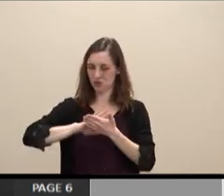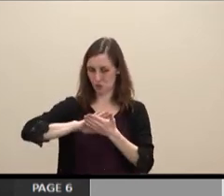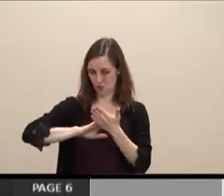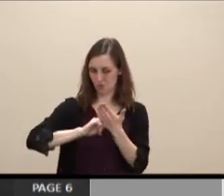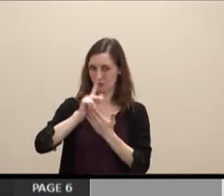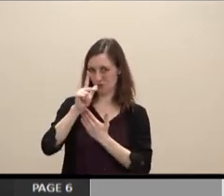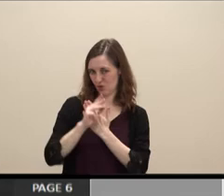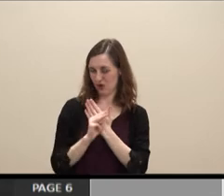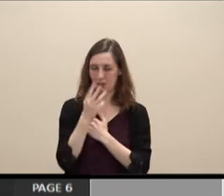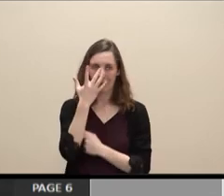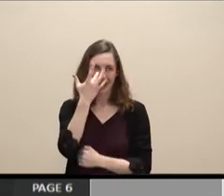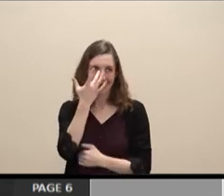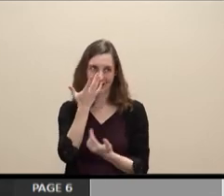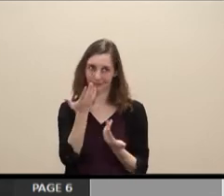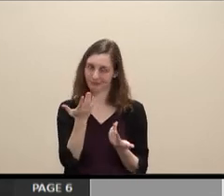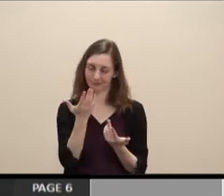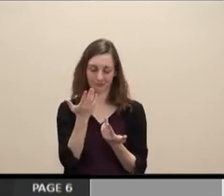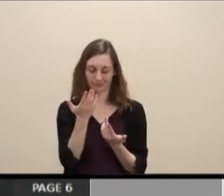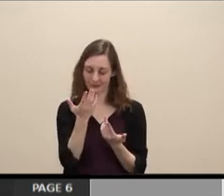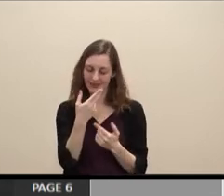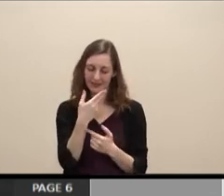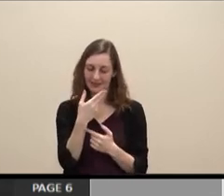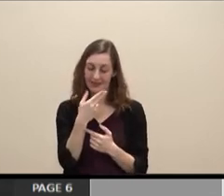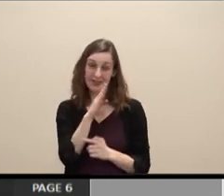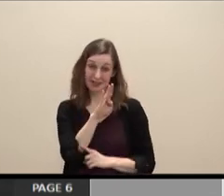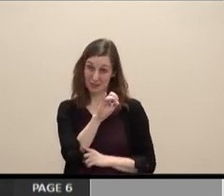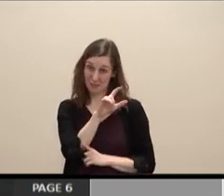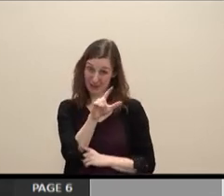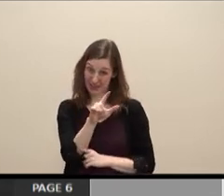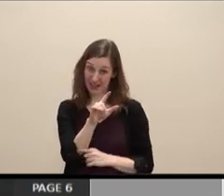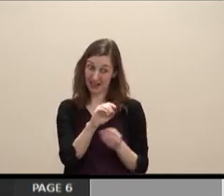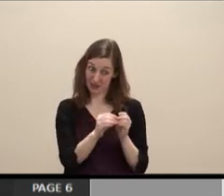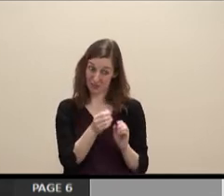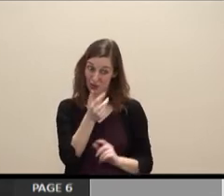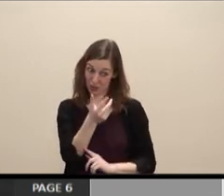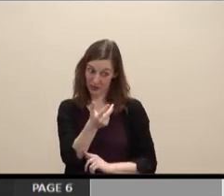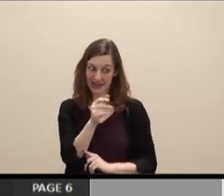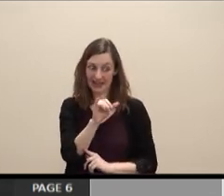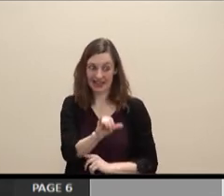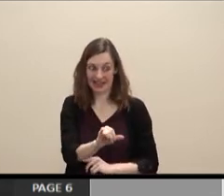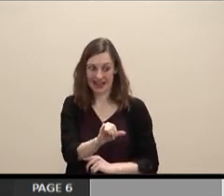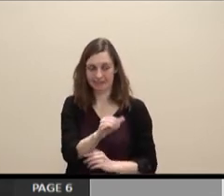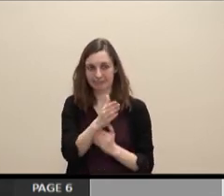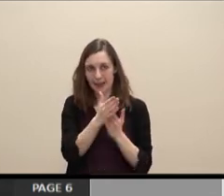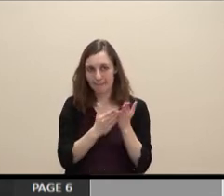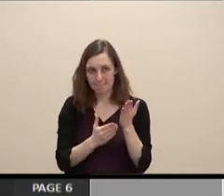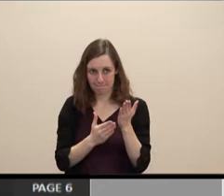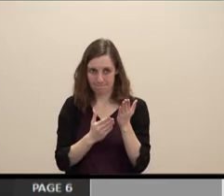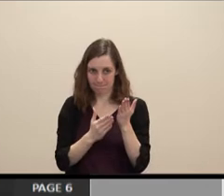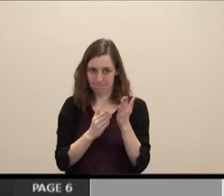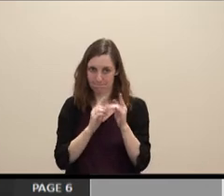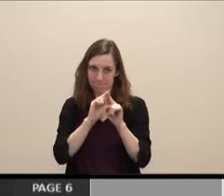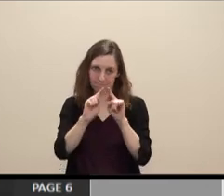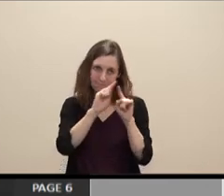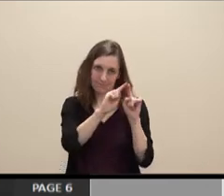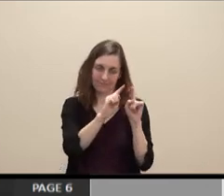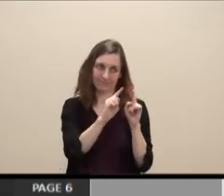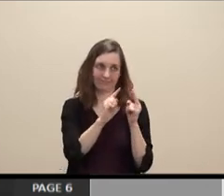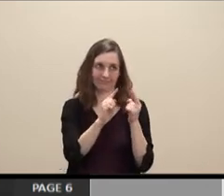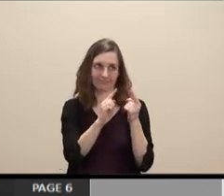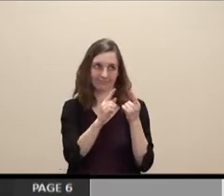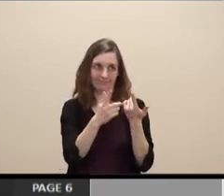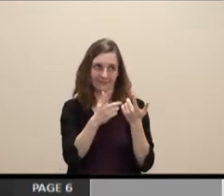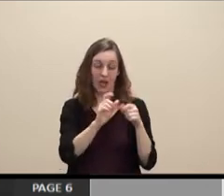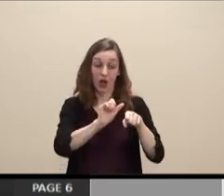just with the House Bill 3, some of the factors like in the career college